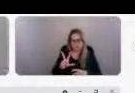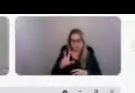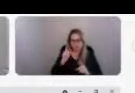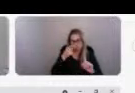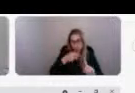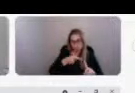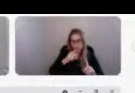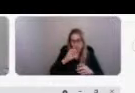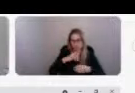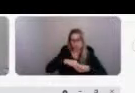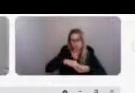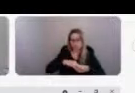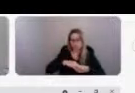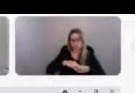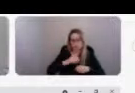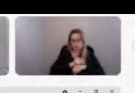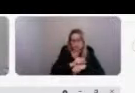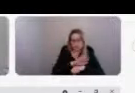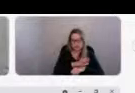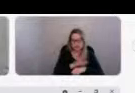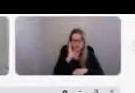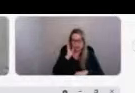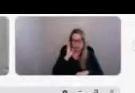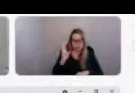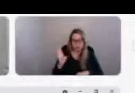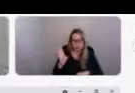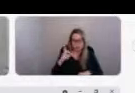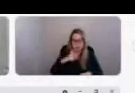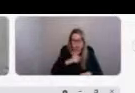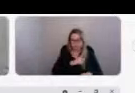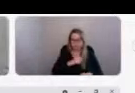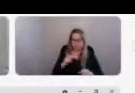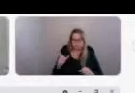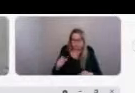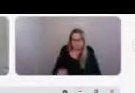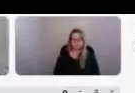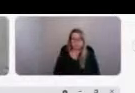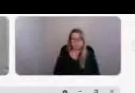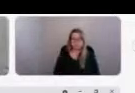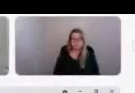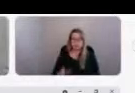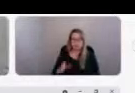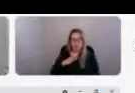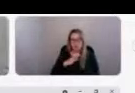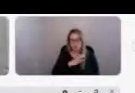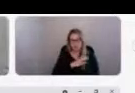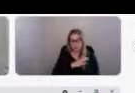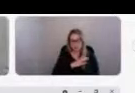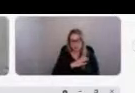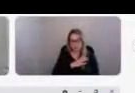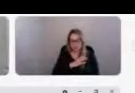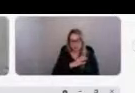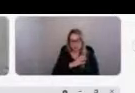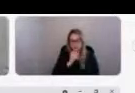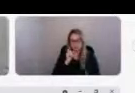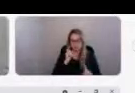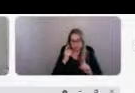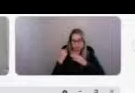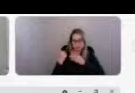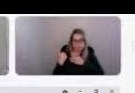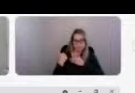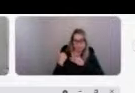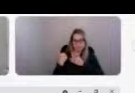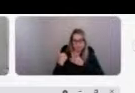outcome affects the future legislation the commission is charged with creating fair and